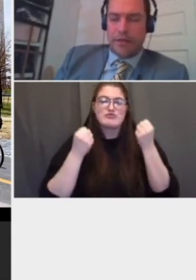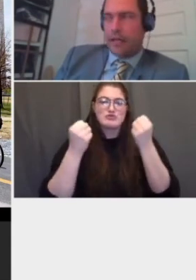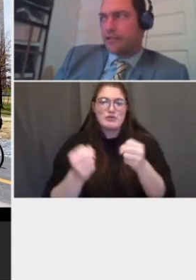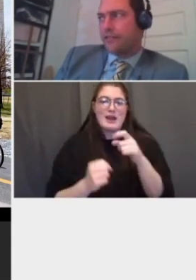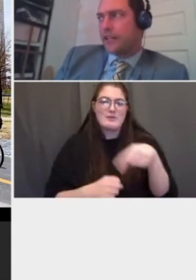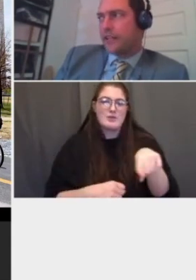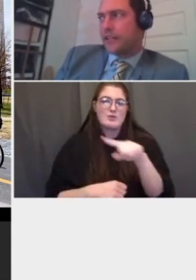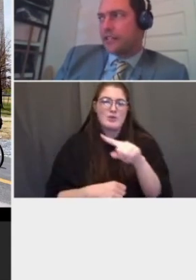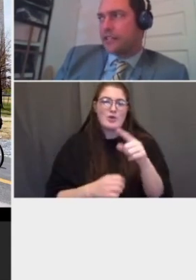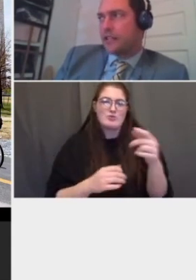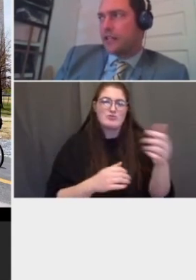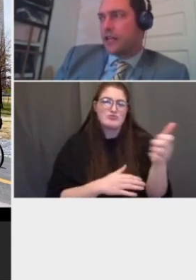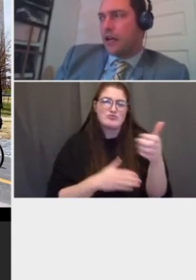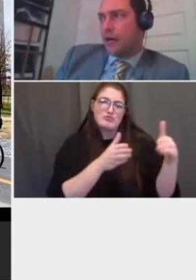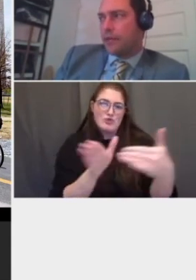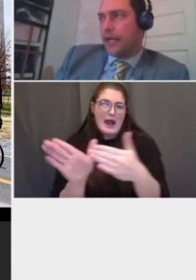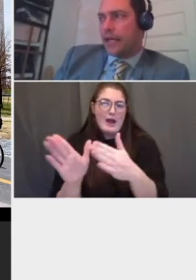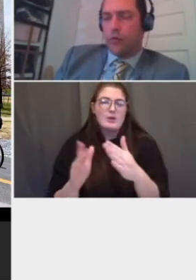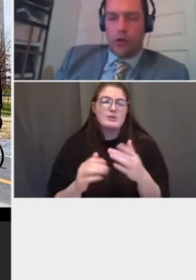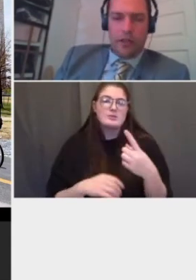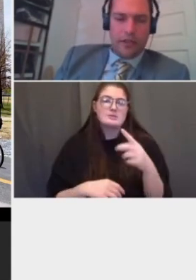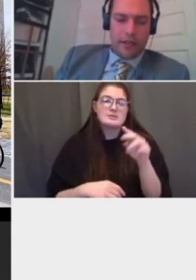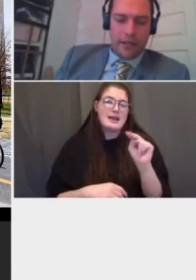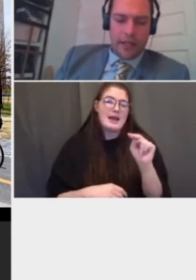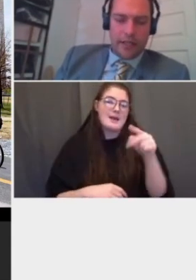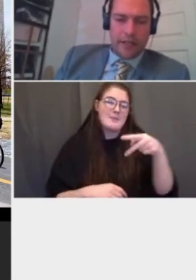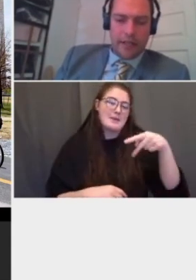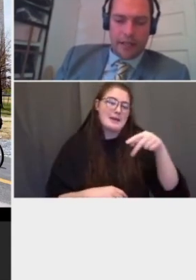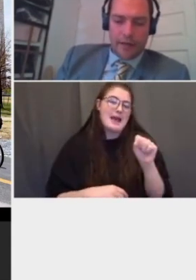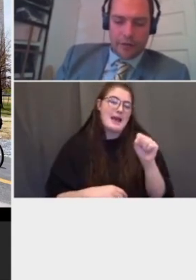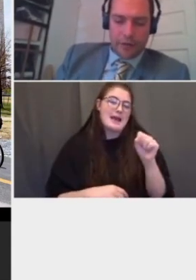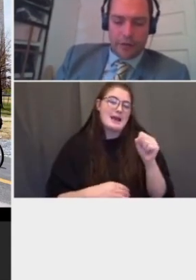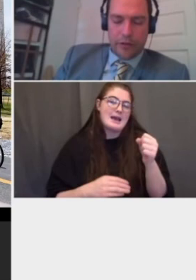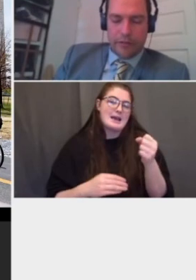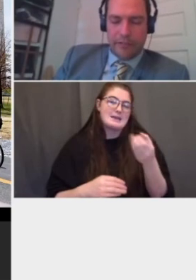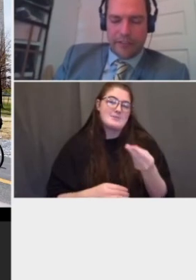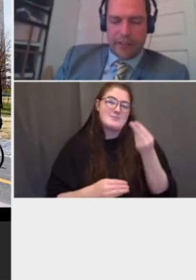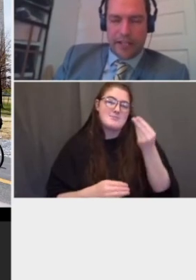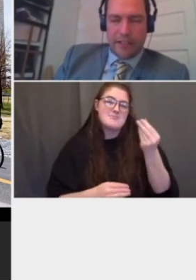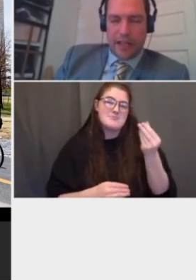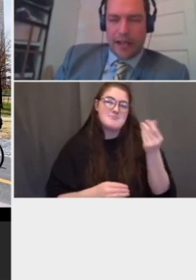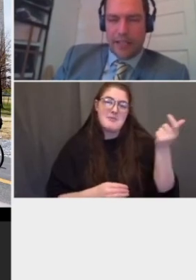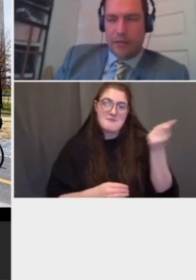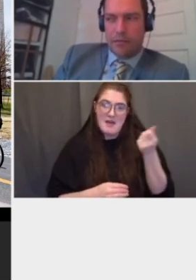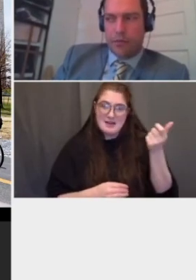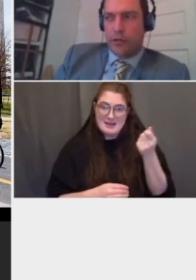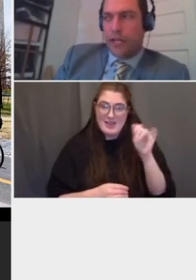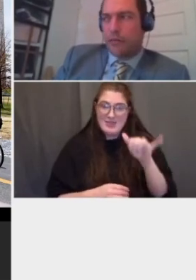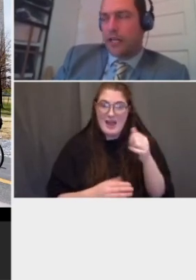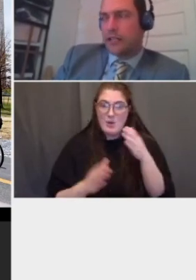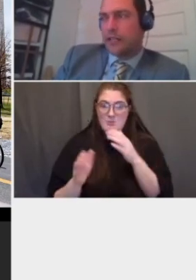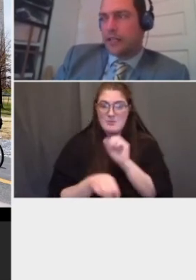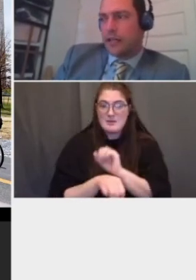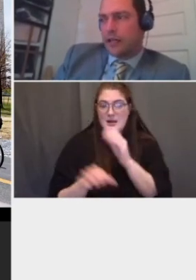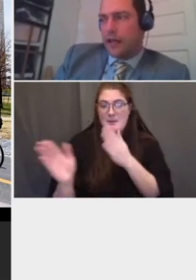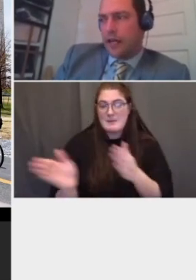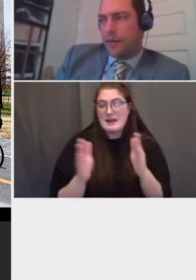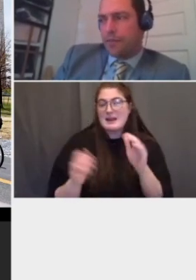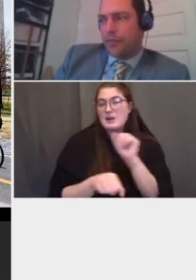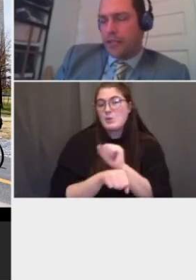snowplows. NPS funded this planning work and through a Federal Lands Access Program